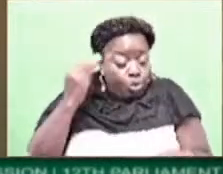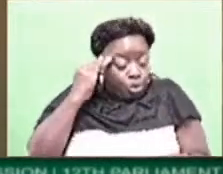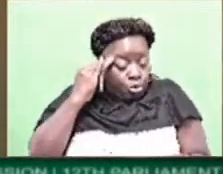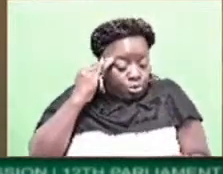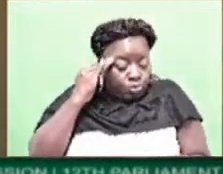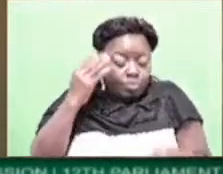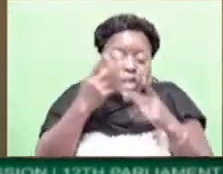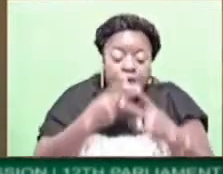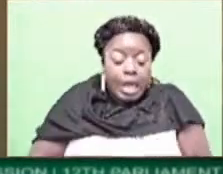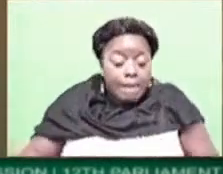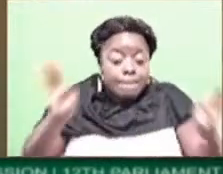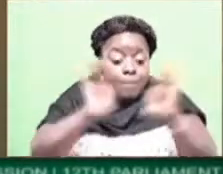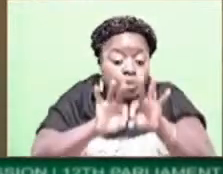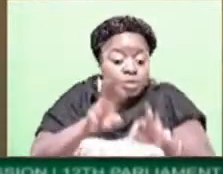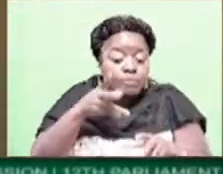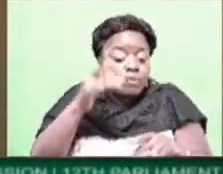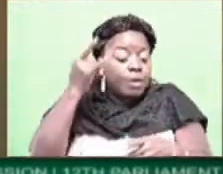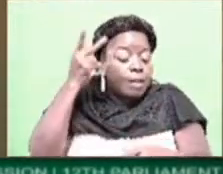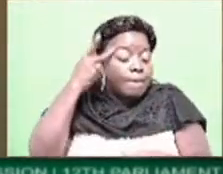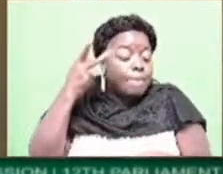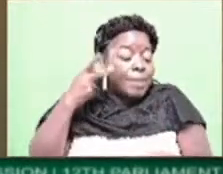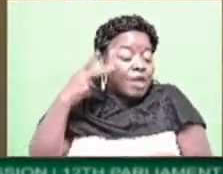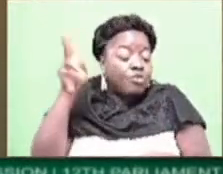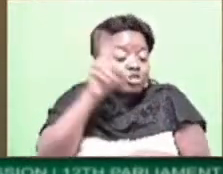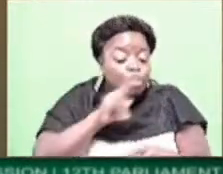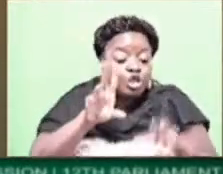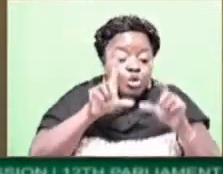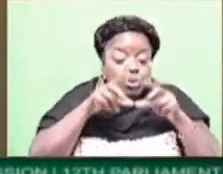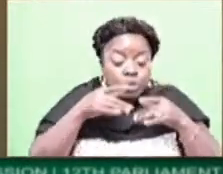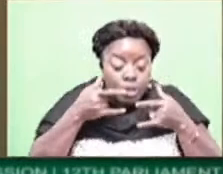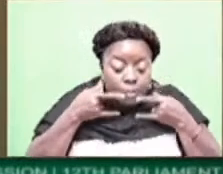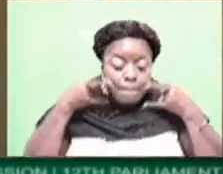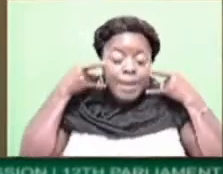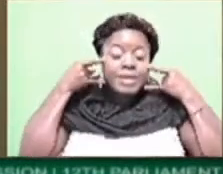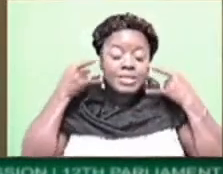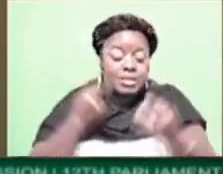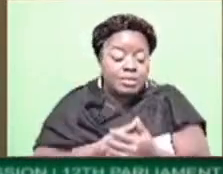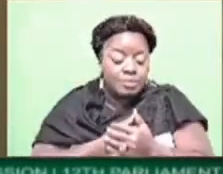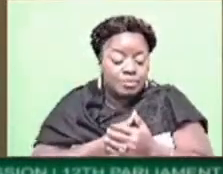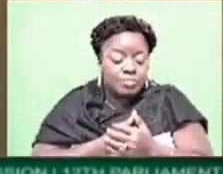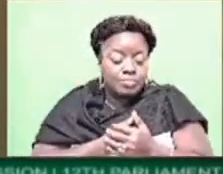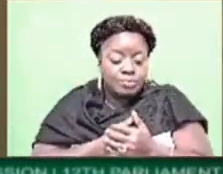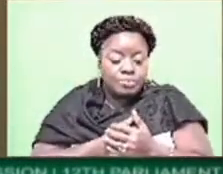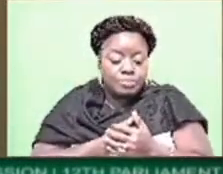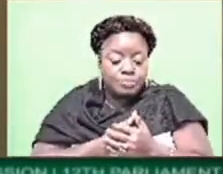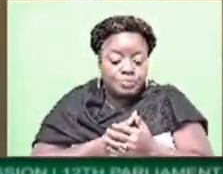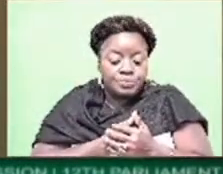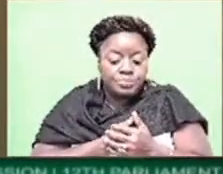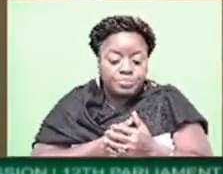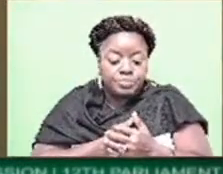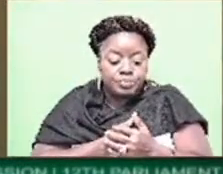masks. That is what we're about. Madam Speaker,